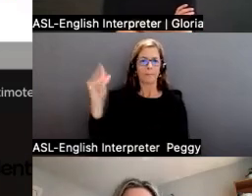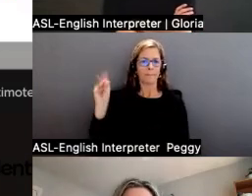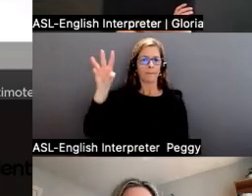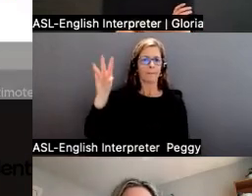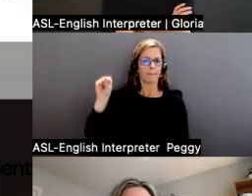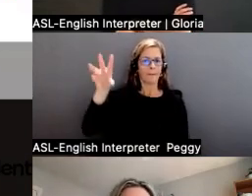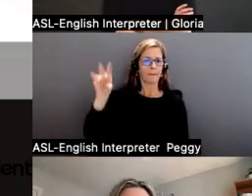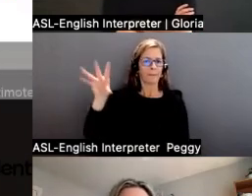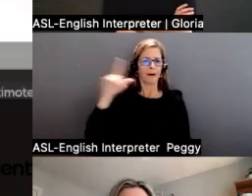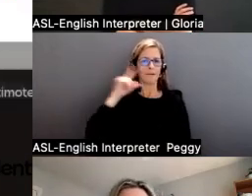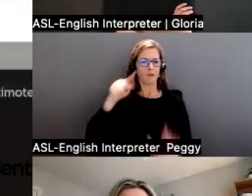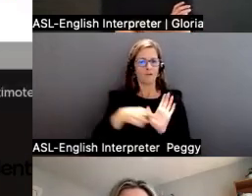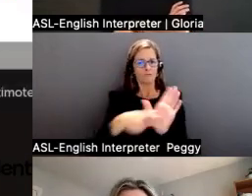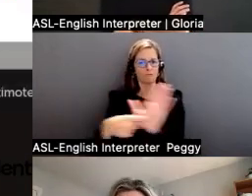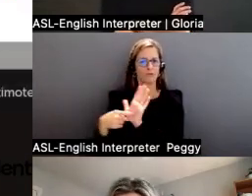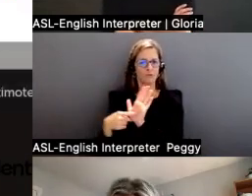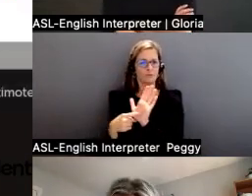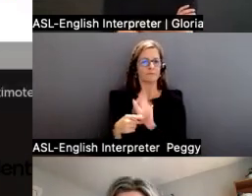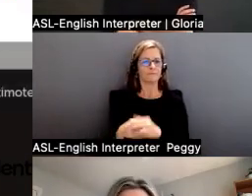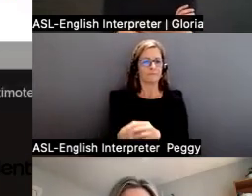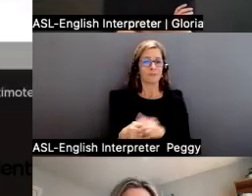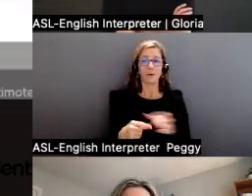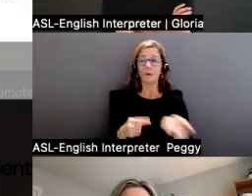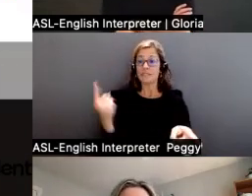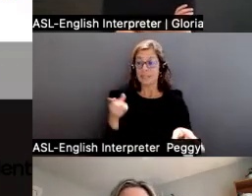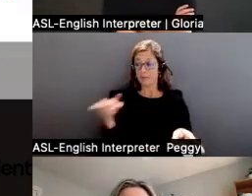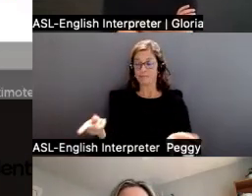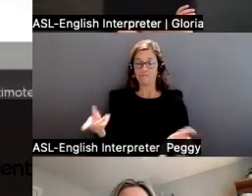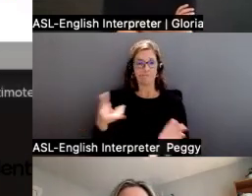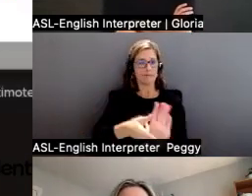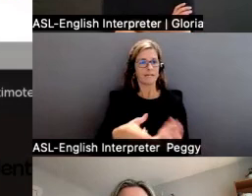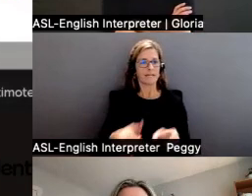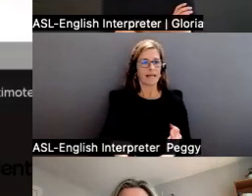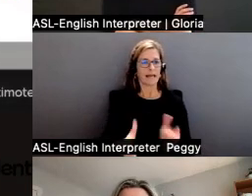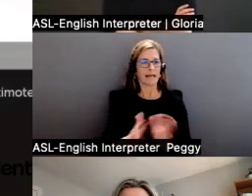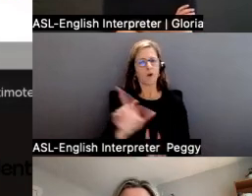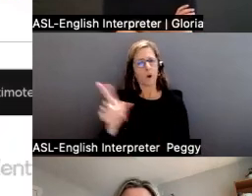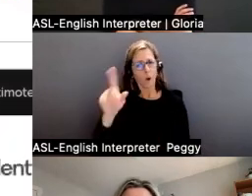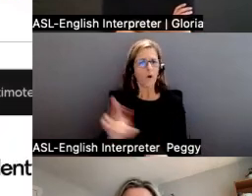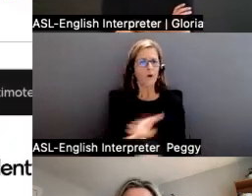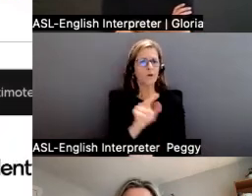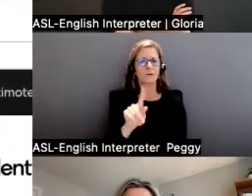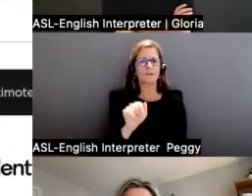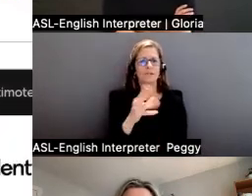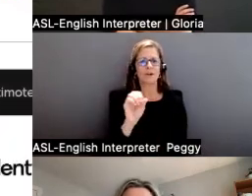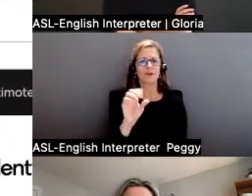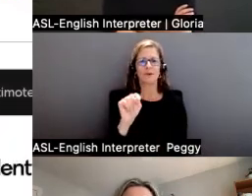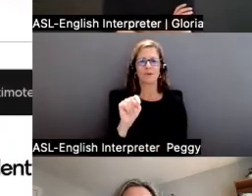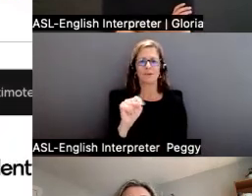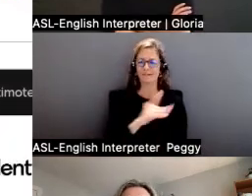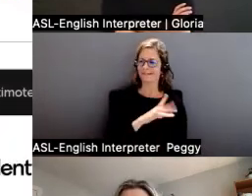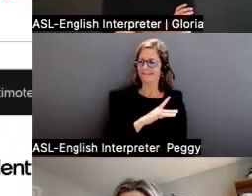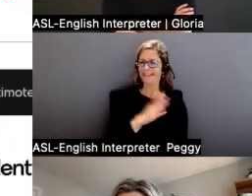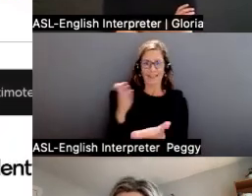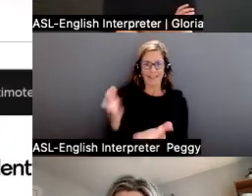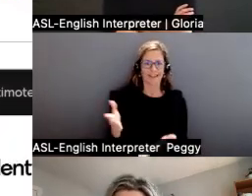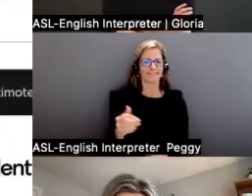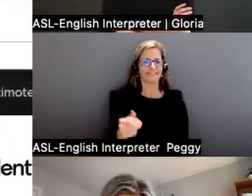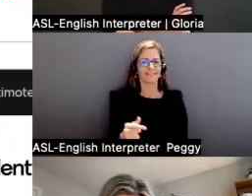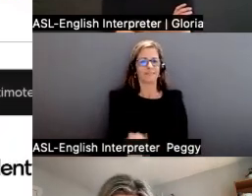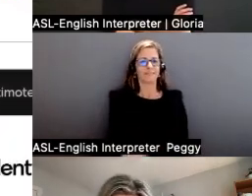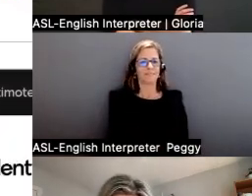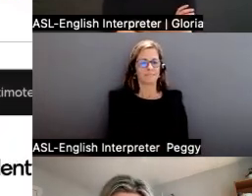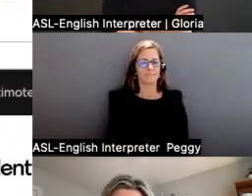as well. So there is one that somebody put in, that's fantastic. I'll go to the 3rd question just to show you. If you